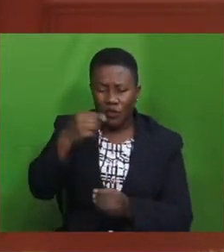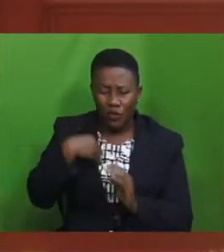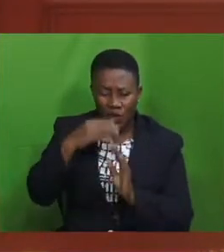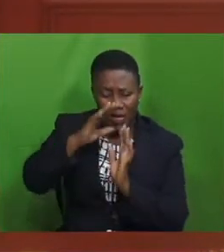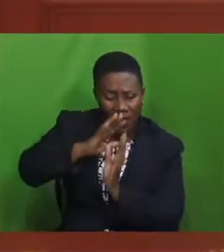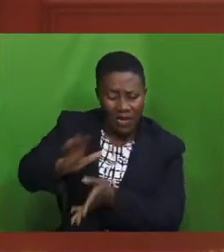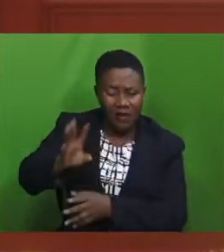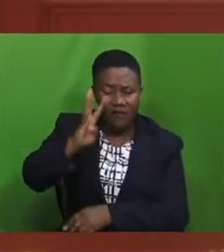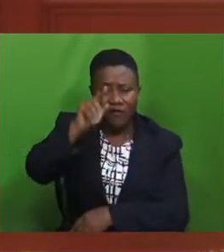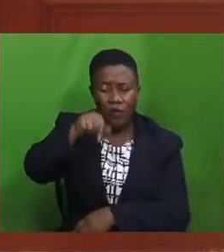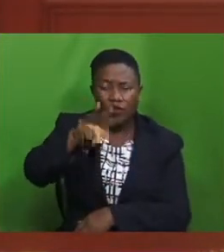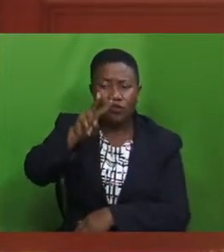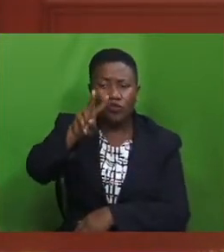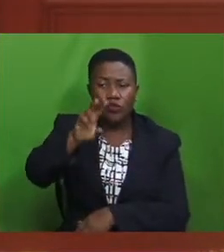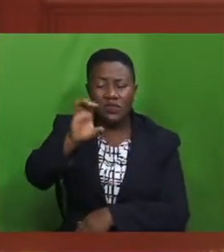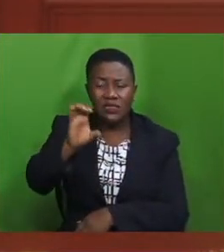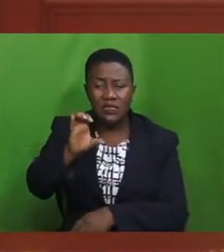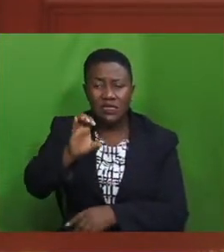cities to $1.